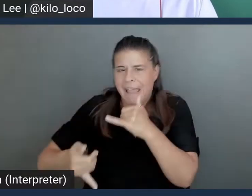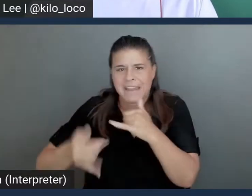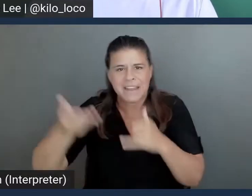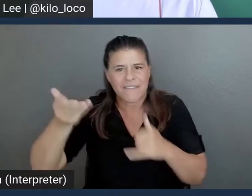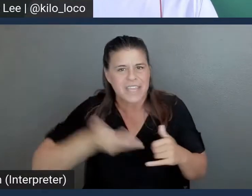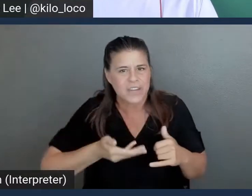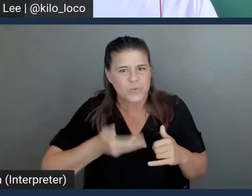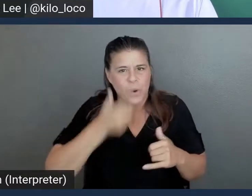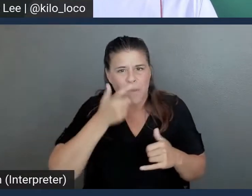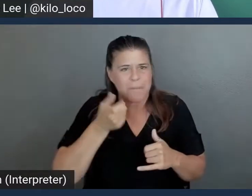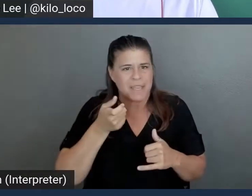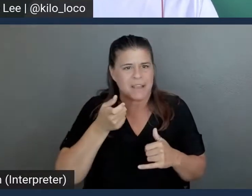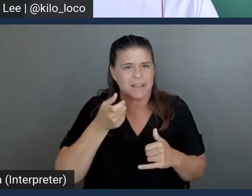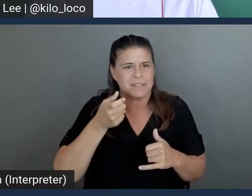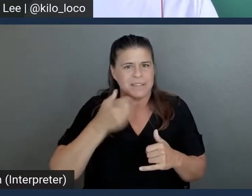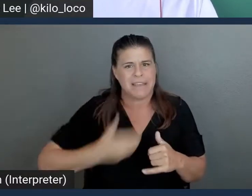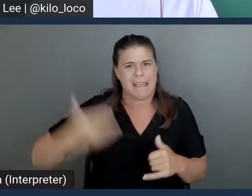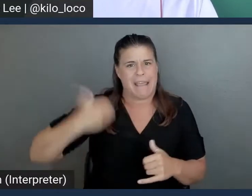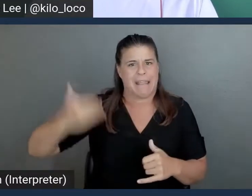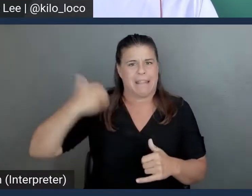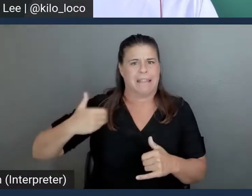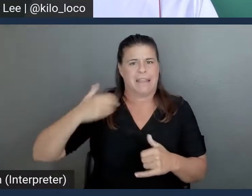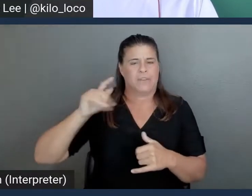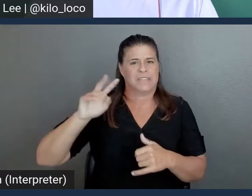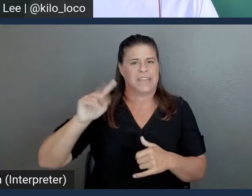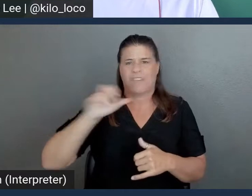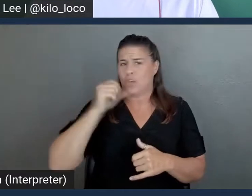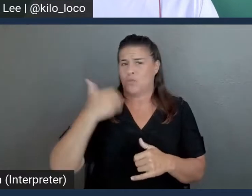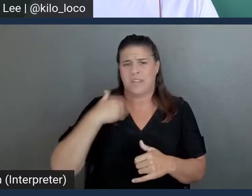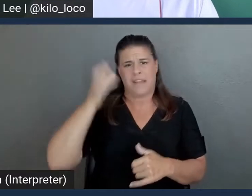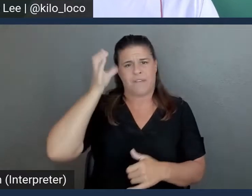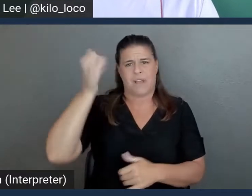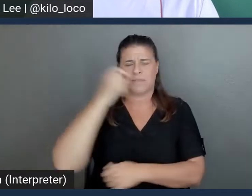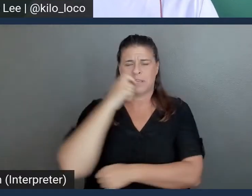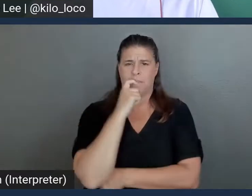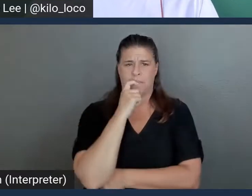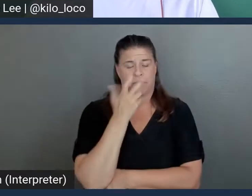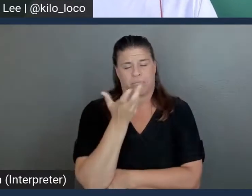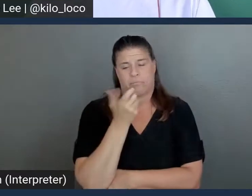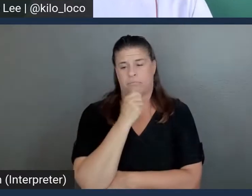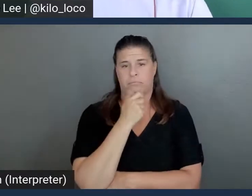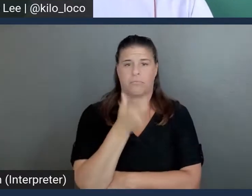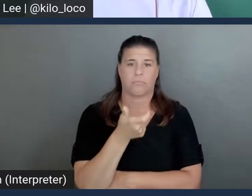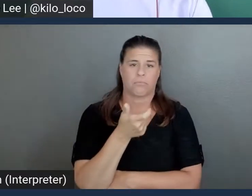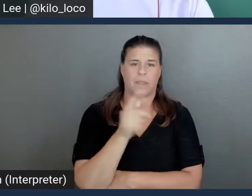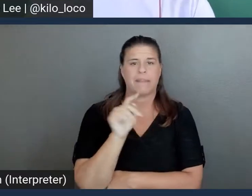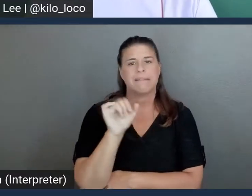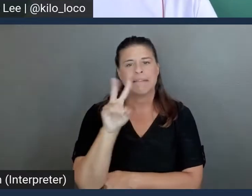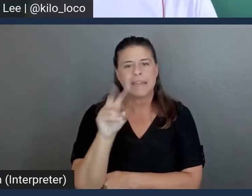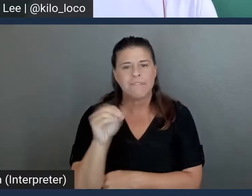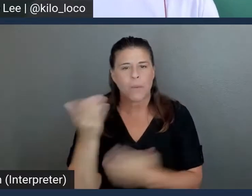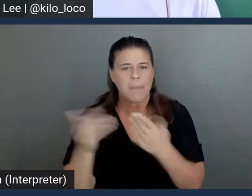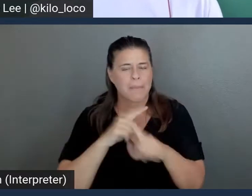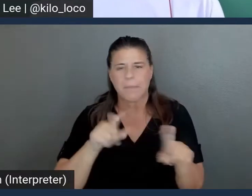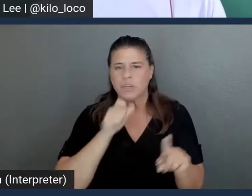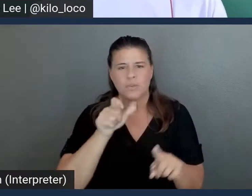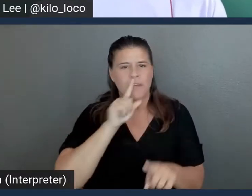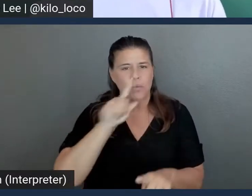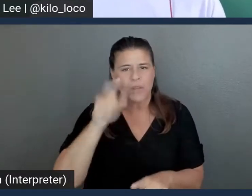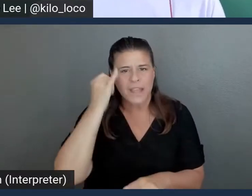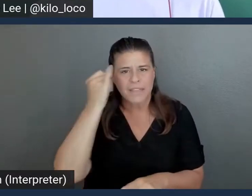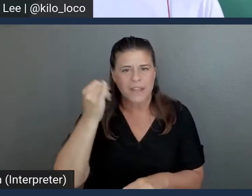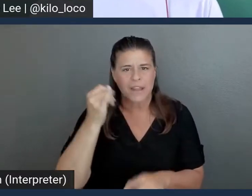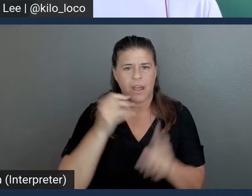because in linear TV, you never had the concept of, other than, TiVo or something like that, you never had the concept of